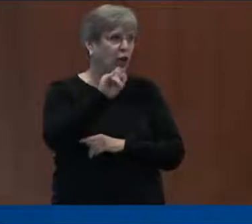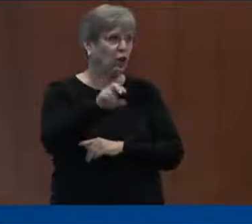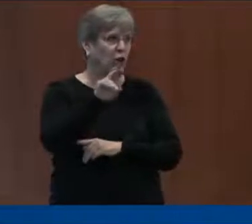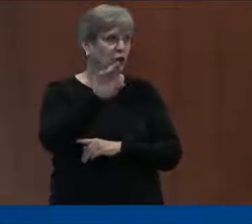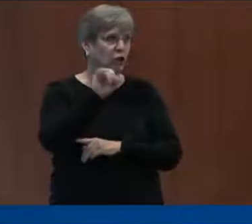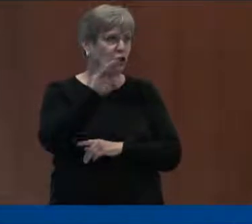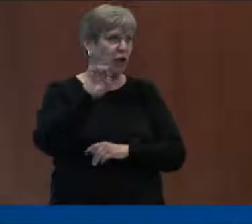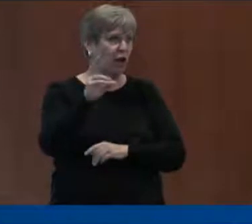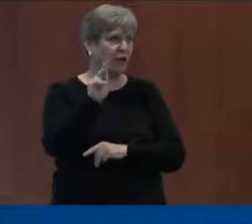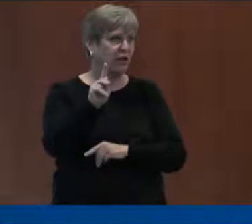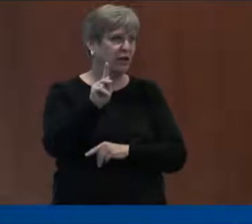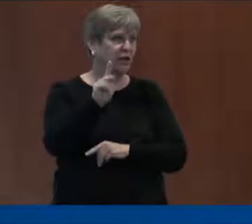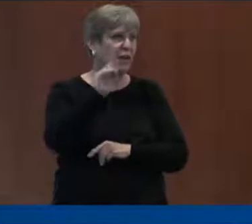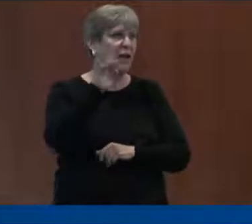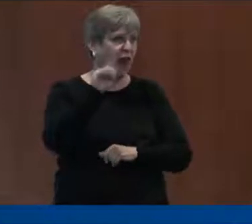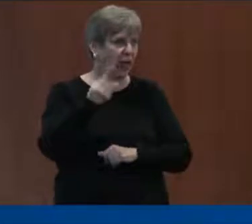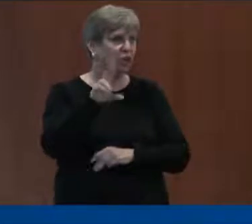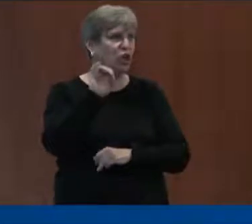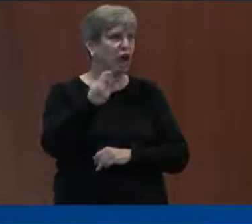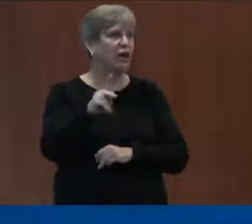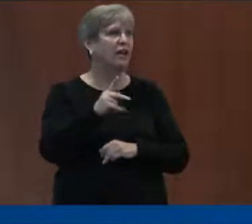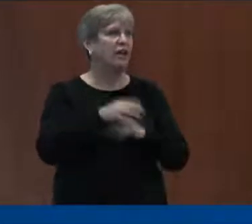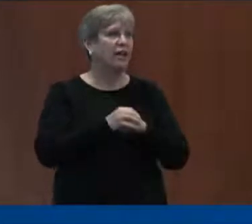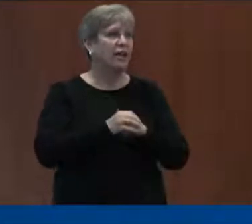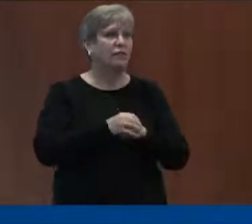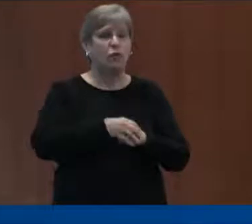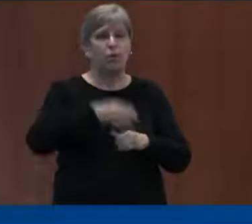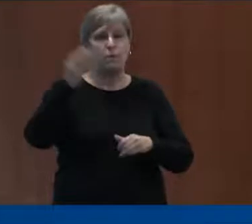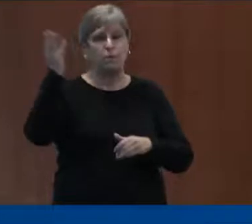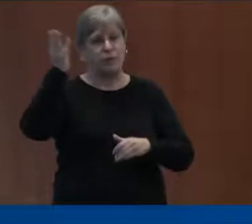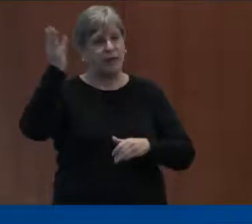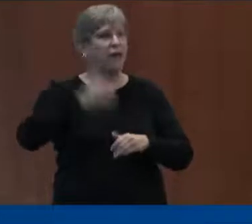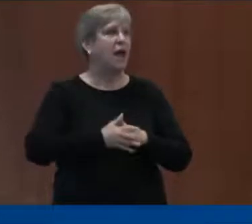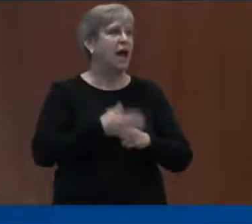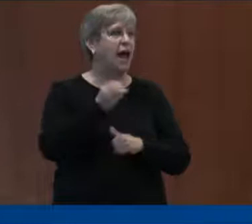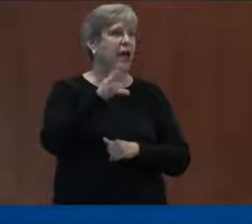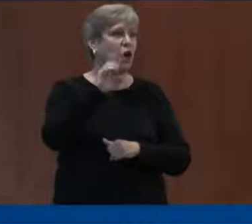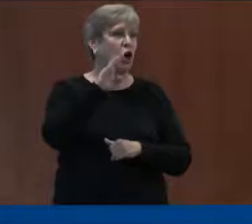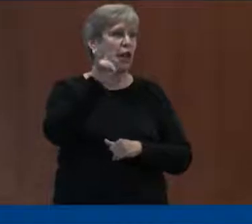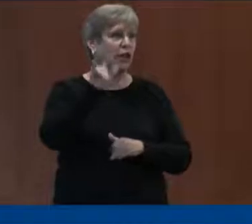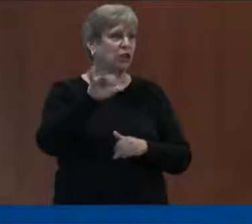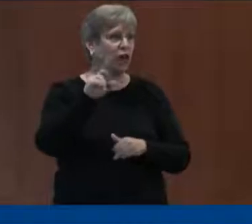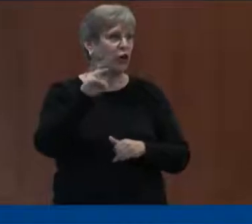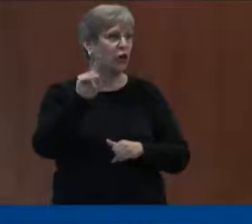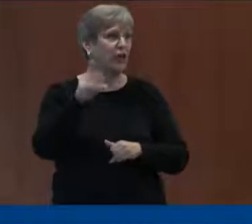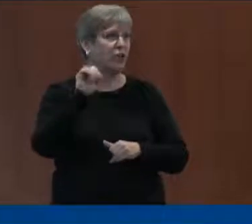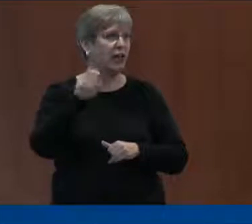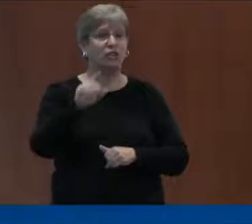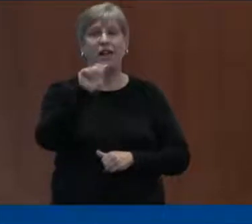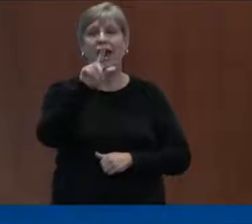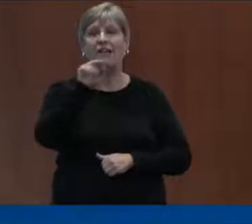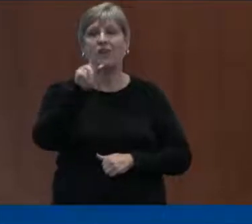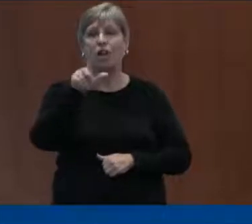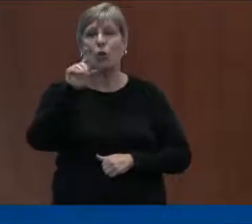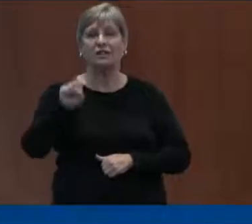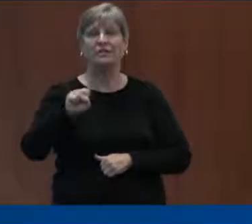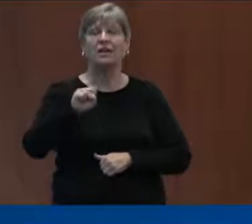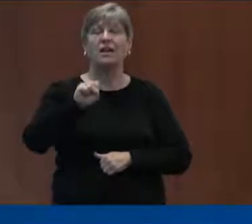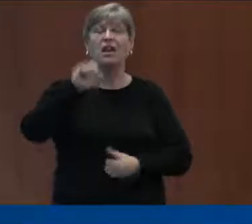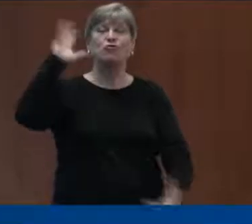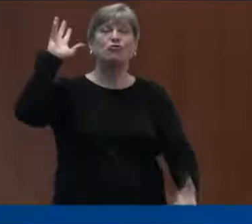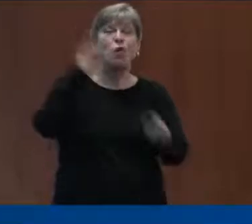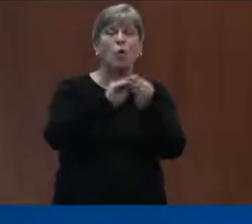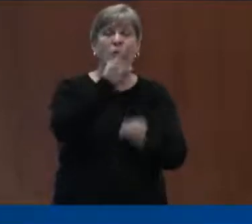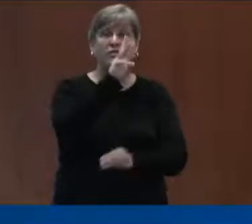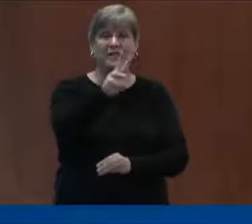and Ava Lewis for Early Childhood Education. All told, WCTHS had